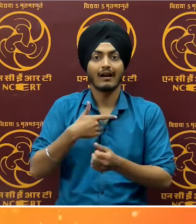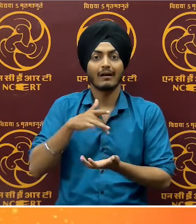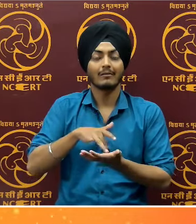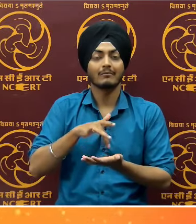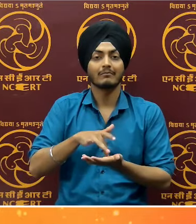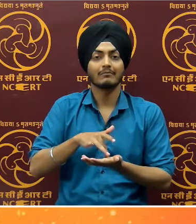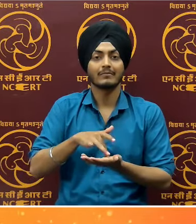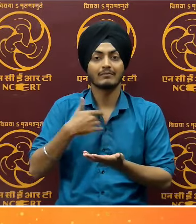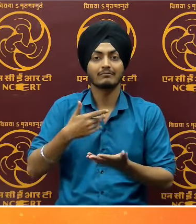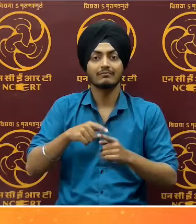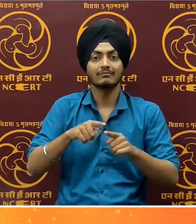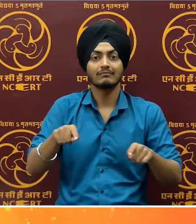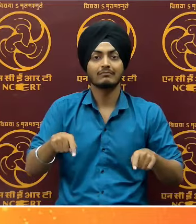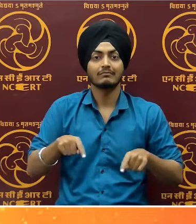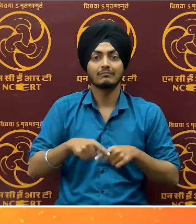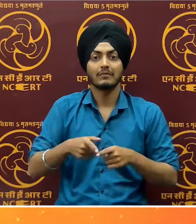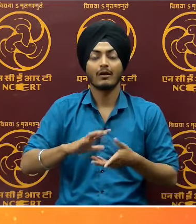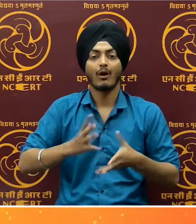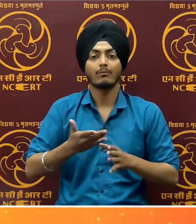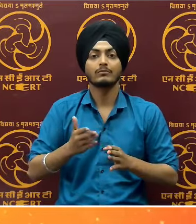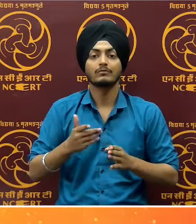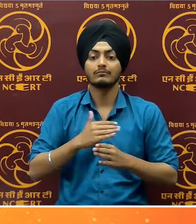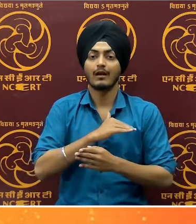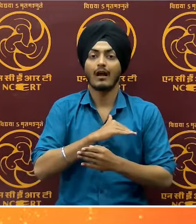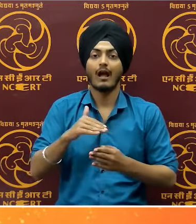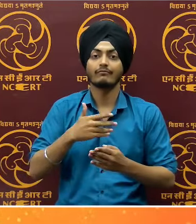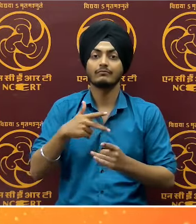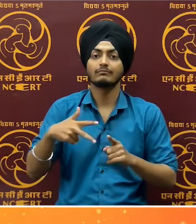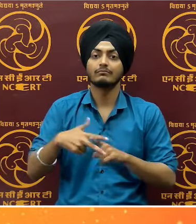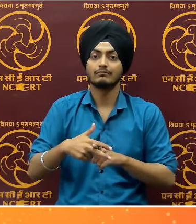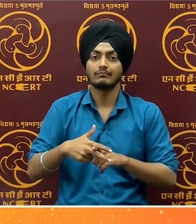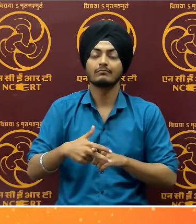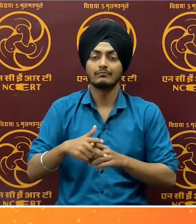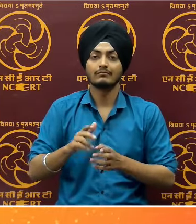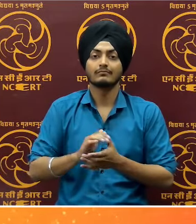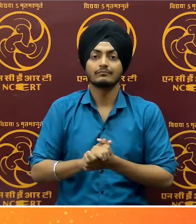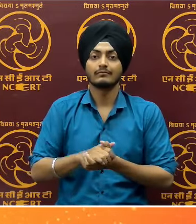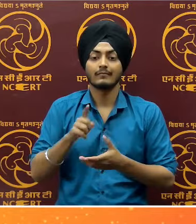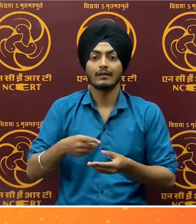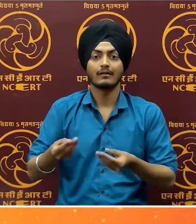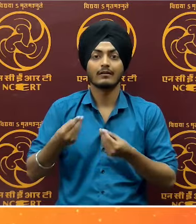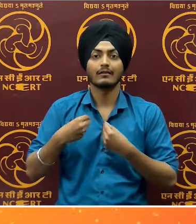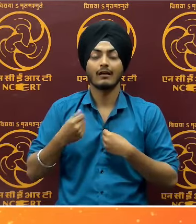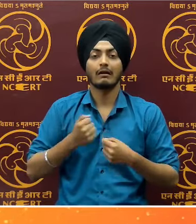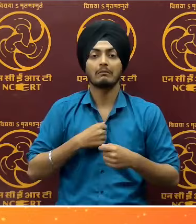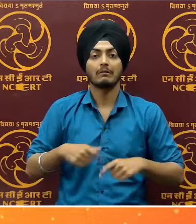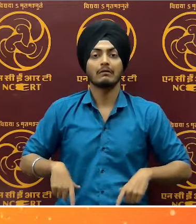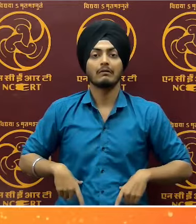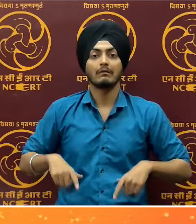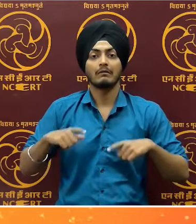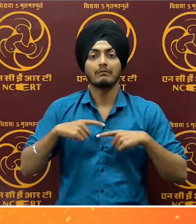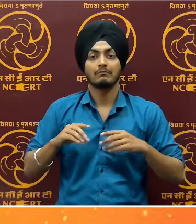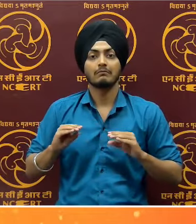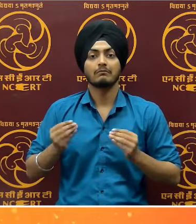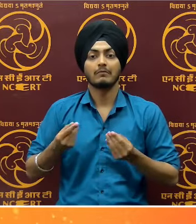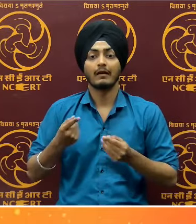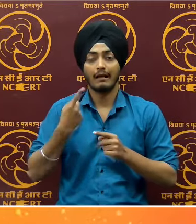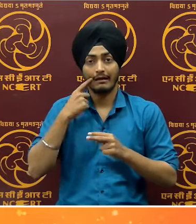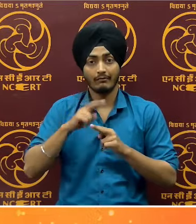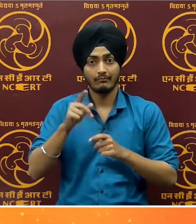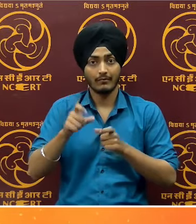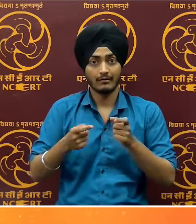land, that burden also shift in the non-farming activities. It gives you better lifestyle. When you have more income,